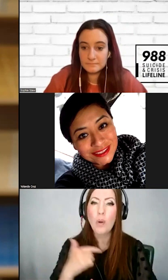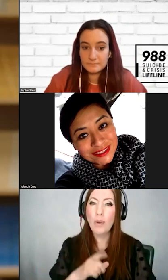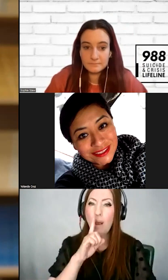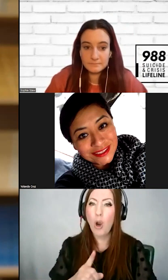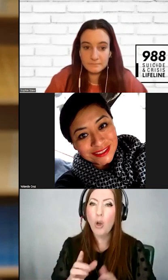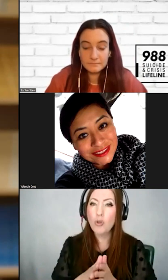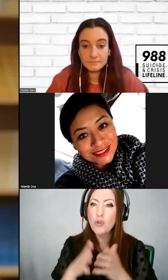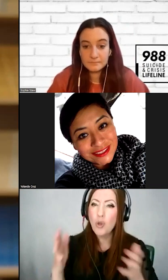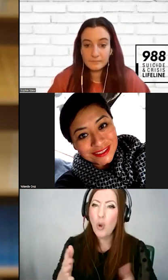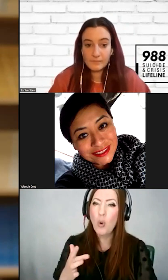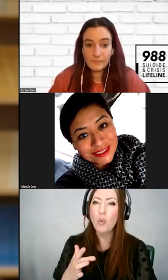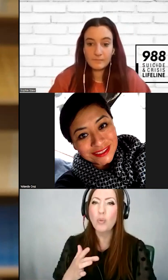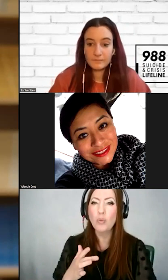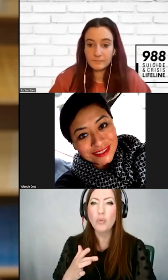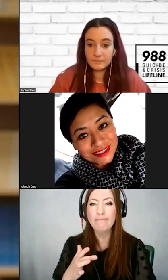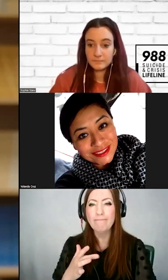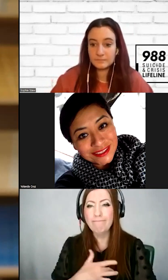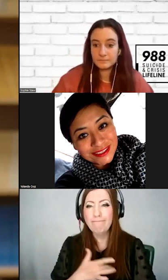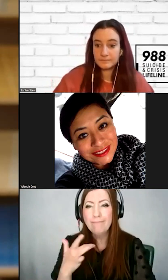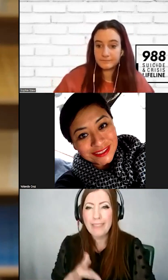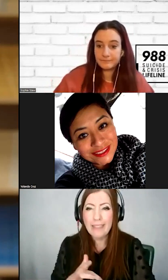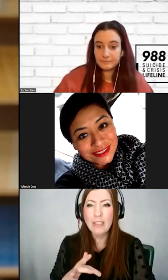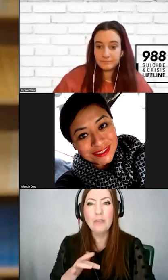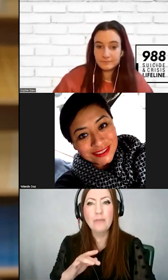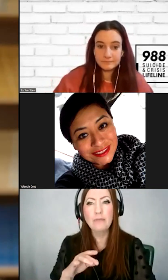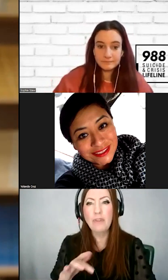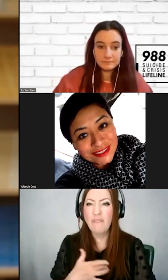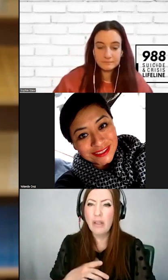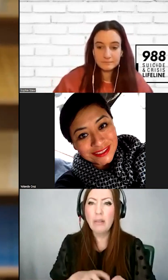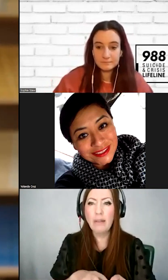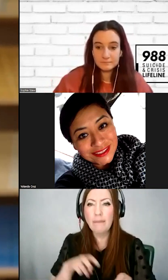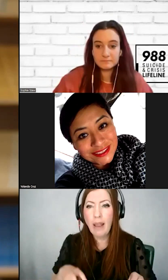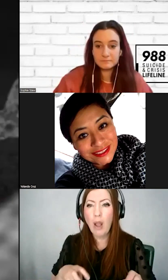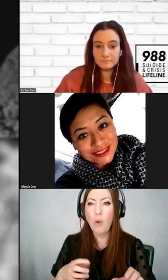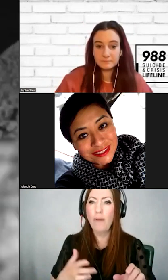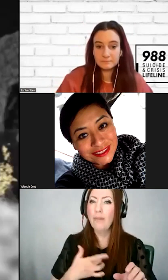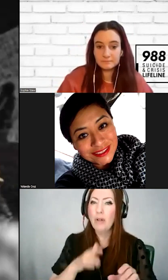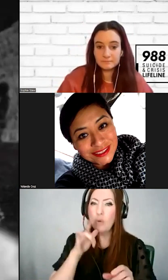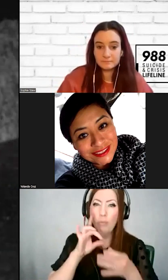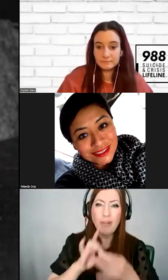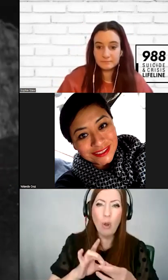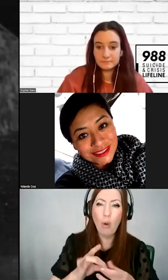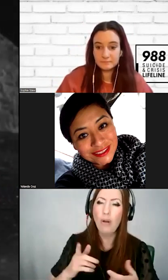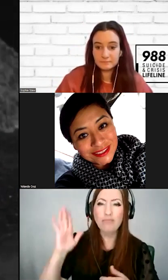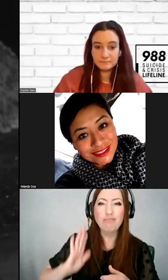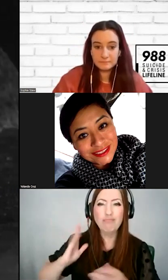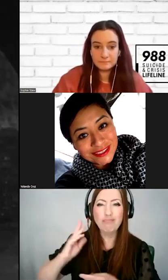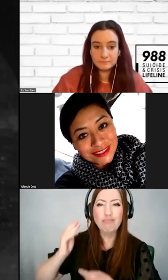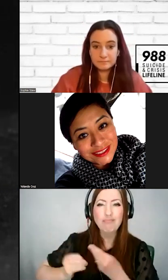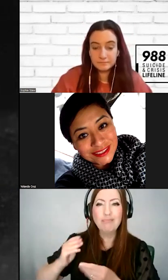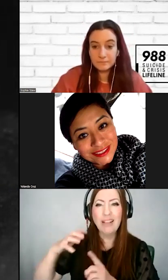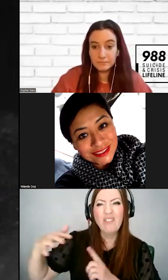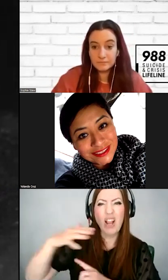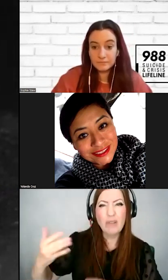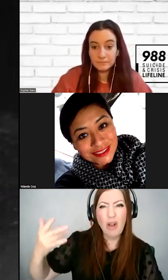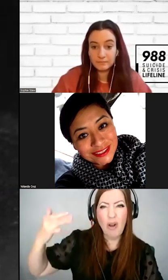so sensitive to feeling left out and feeling like we don't belong. In the ancestral environment, if that happened